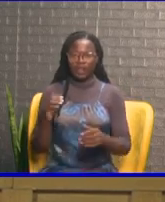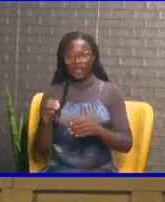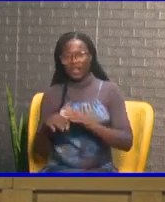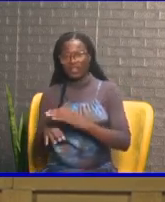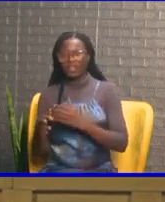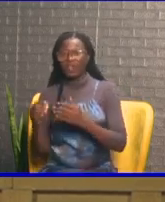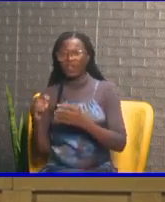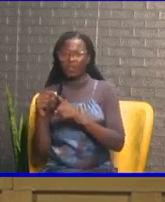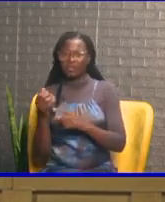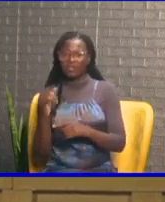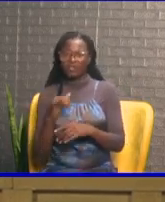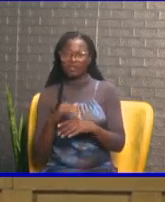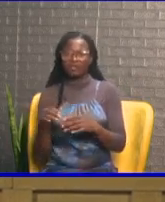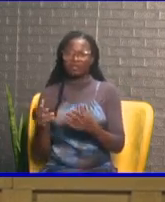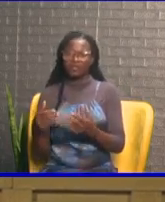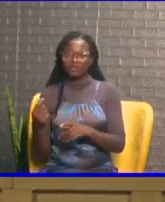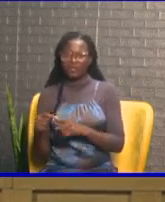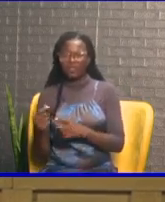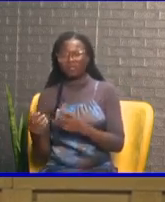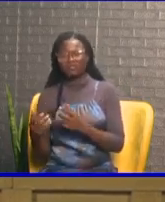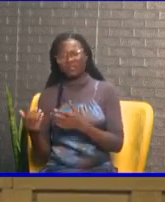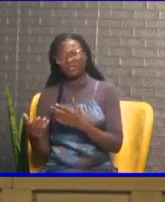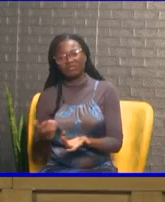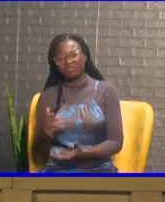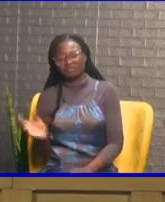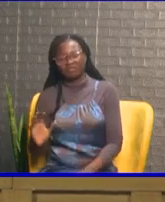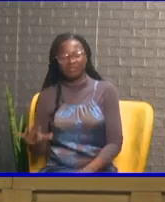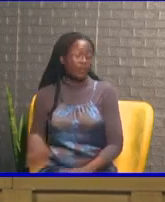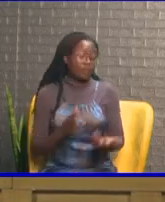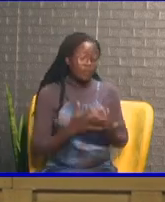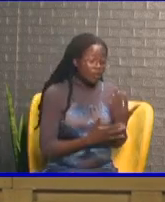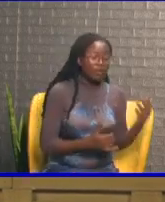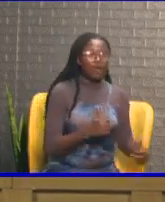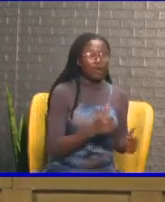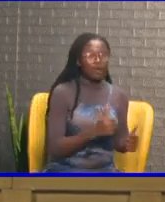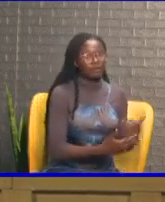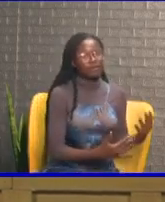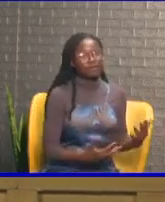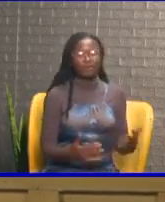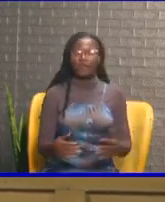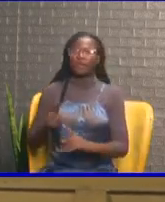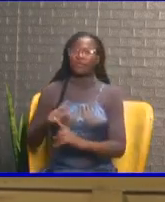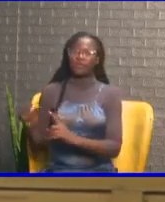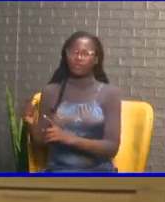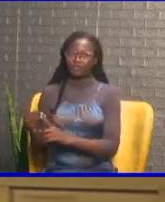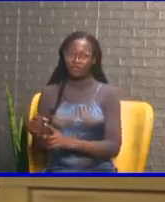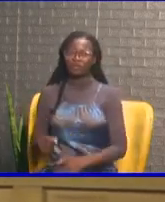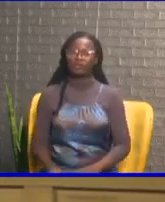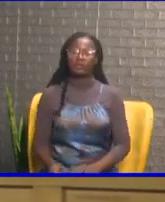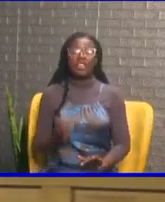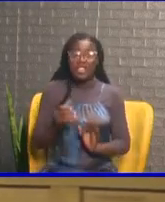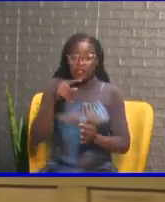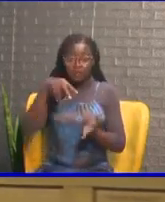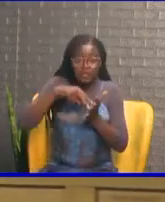They don't, eating that one is not part of, is if you tell them, stand up now and say, the blood,